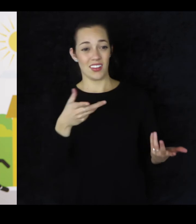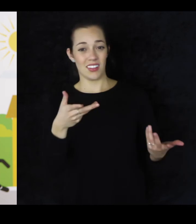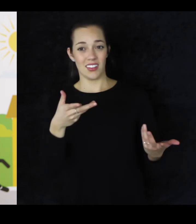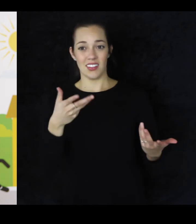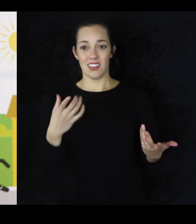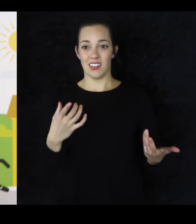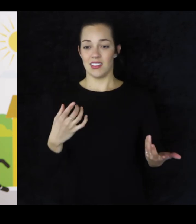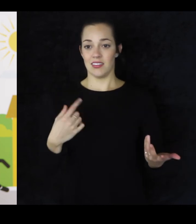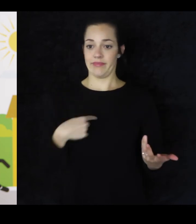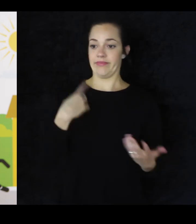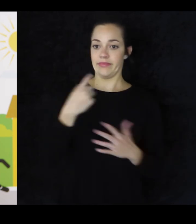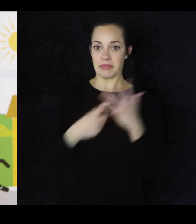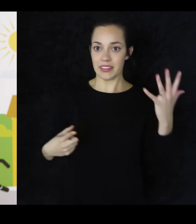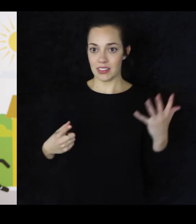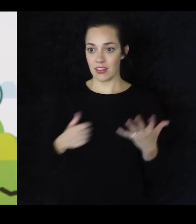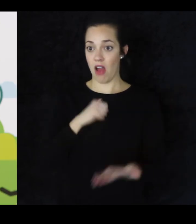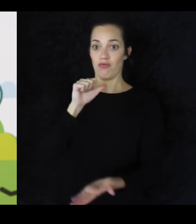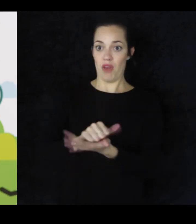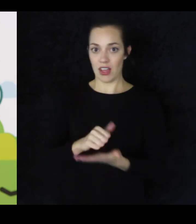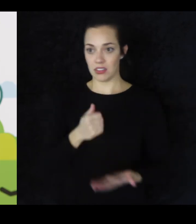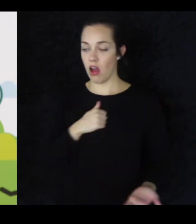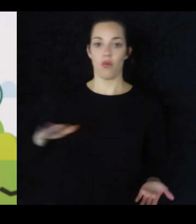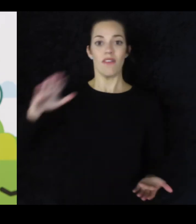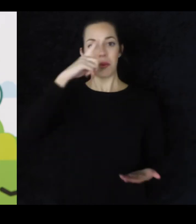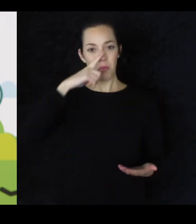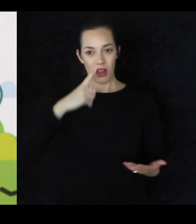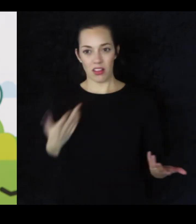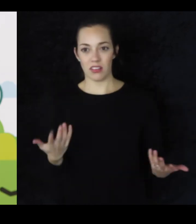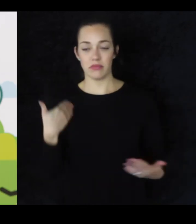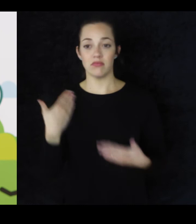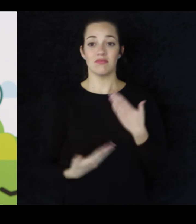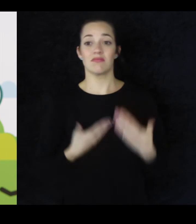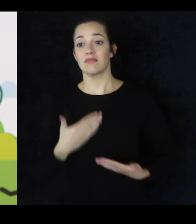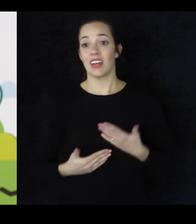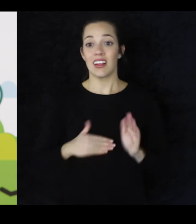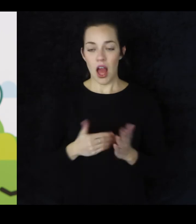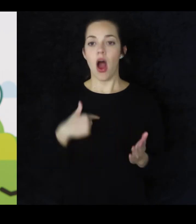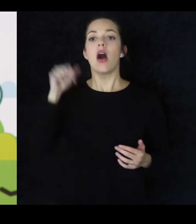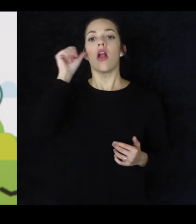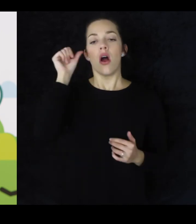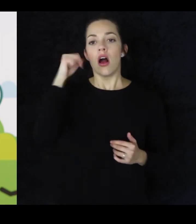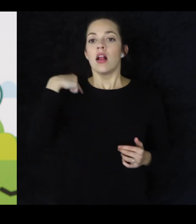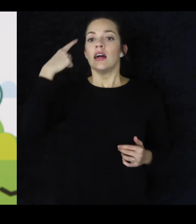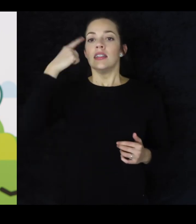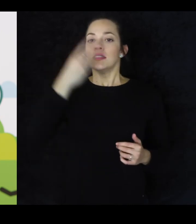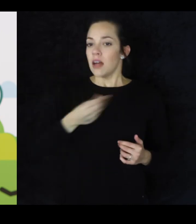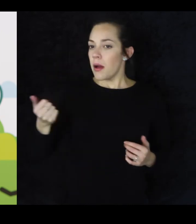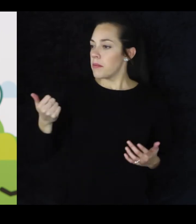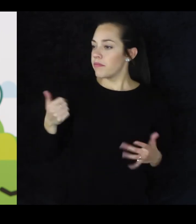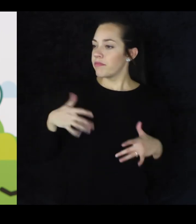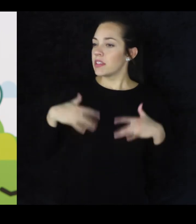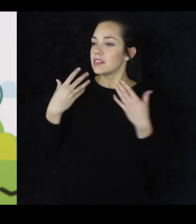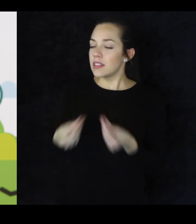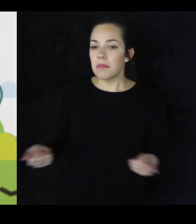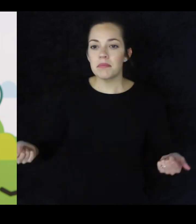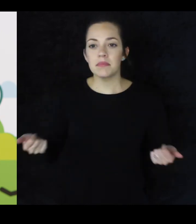your disability or the rights of all people. I've come to know that when I'm thinking something or feeling something,